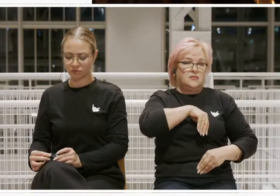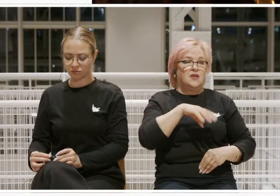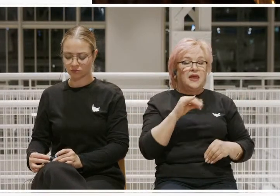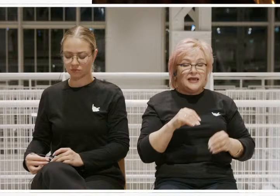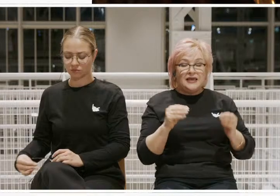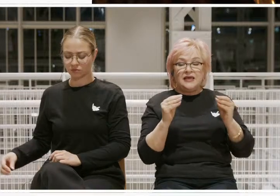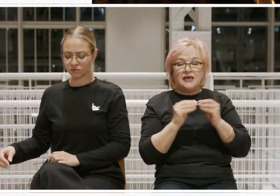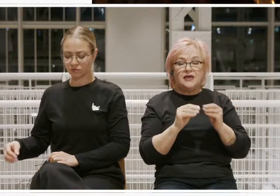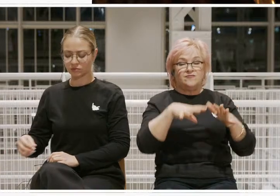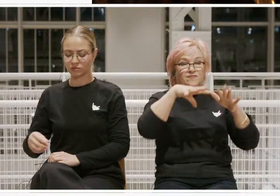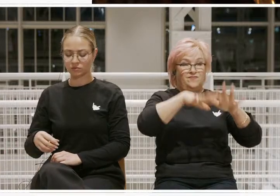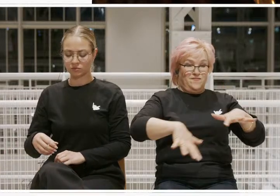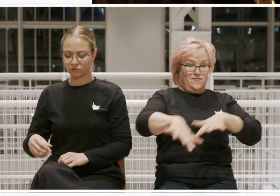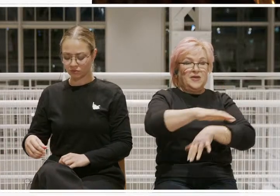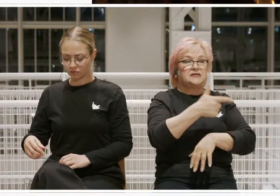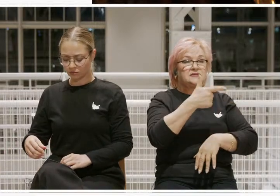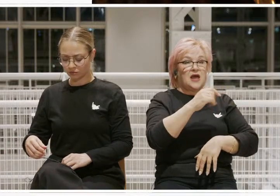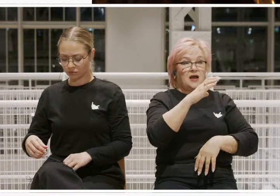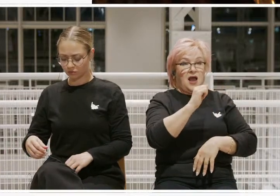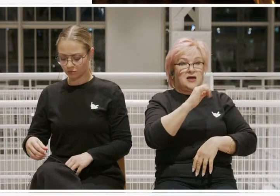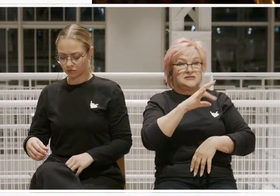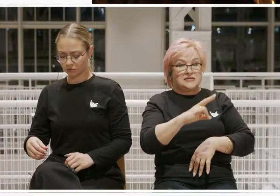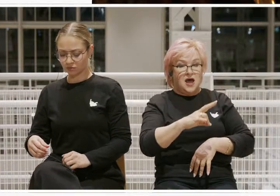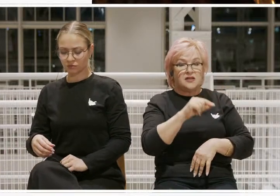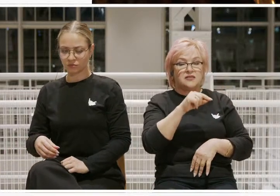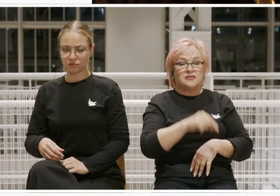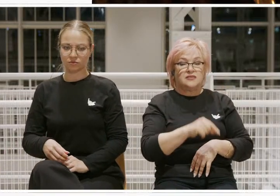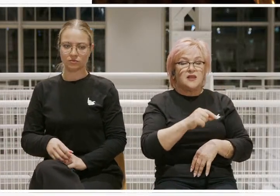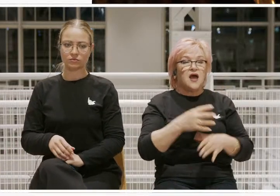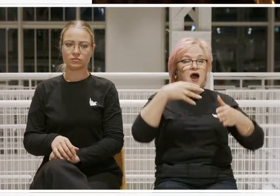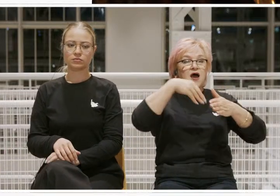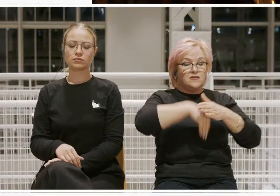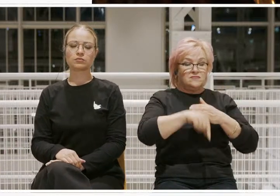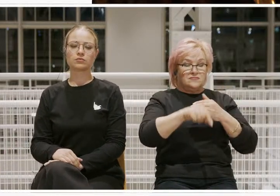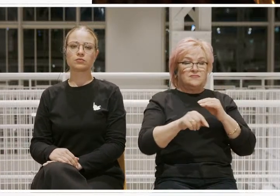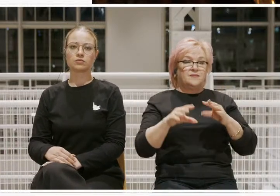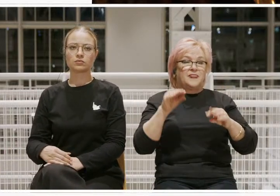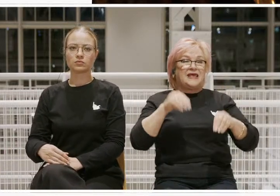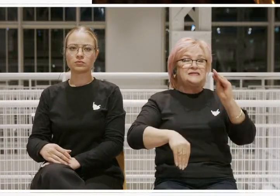So Creep magazine by Eva Egerman.